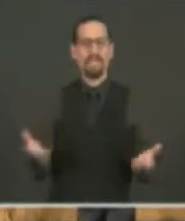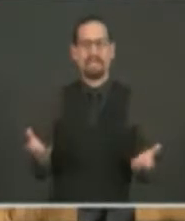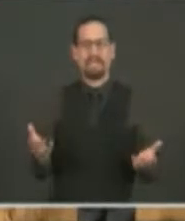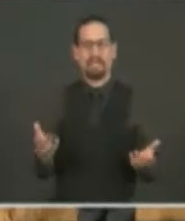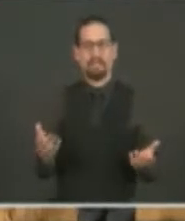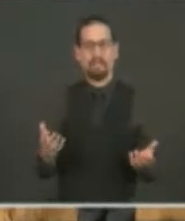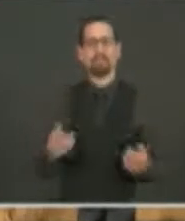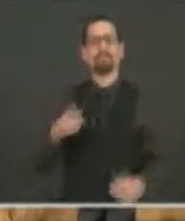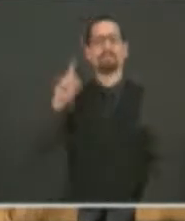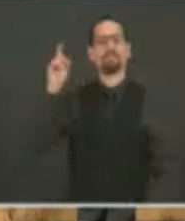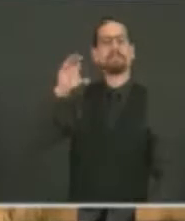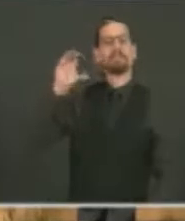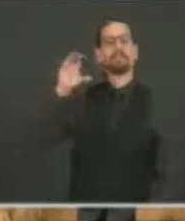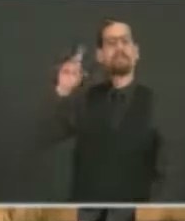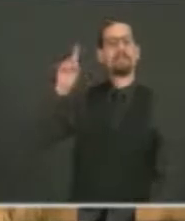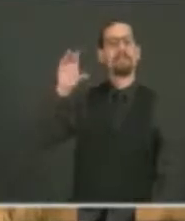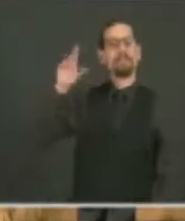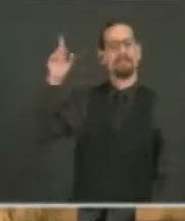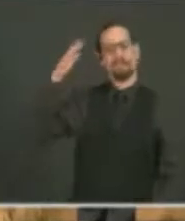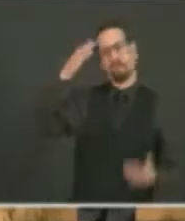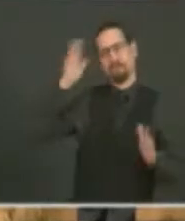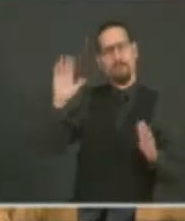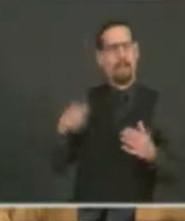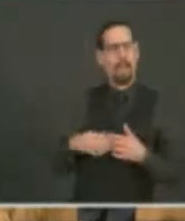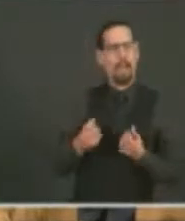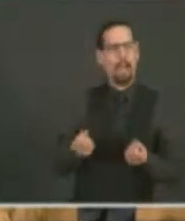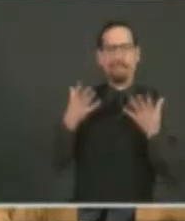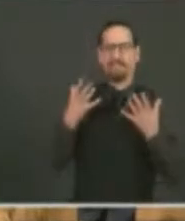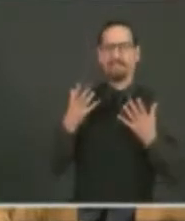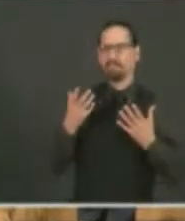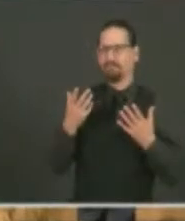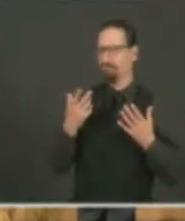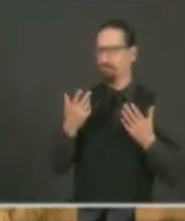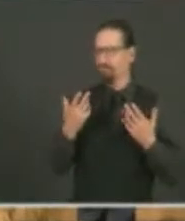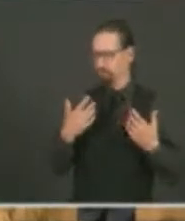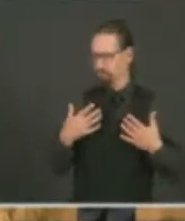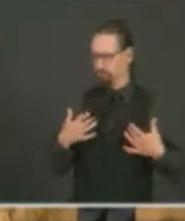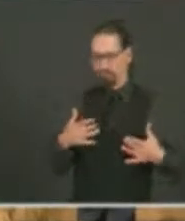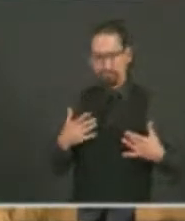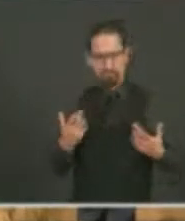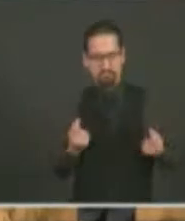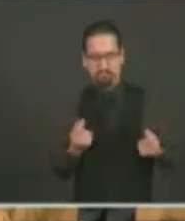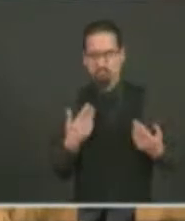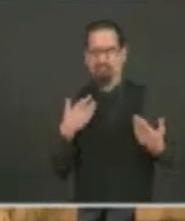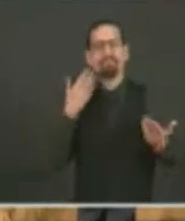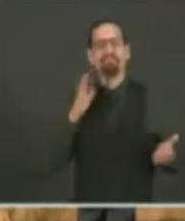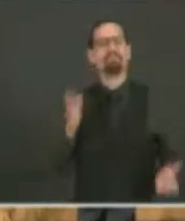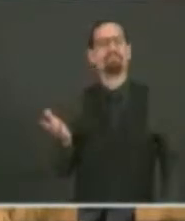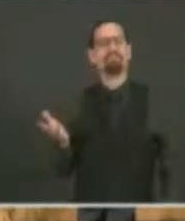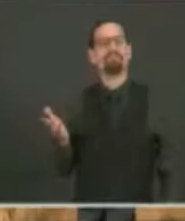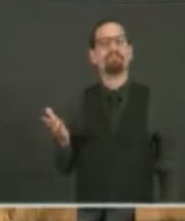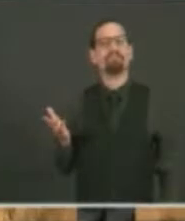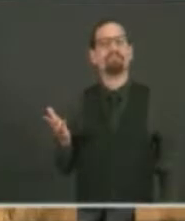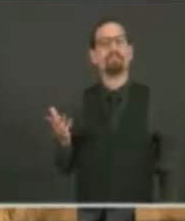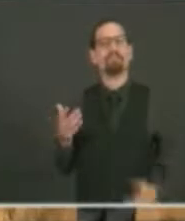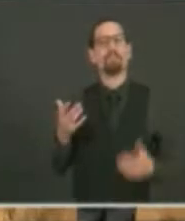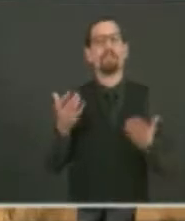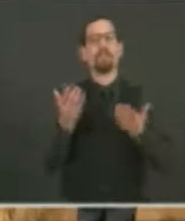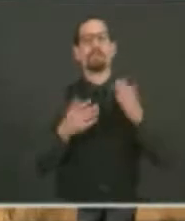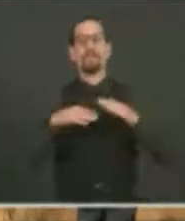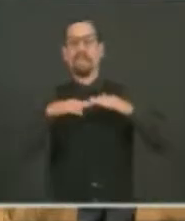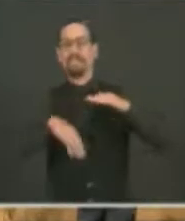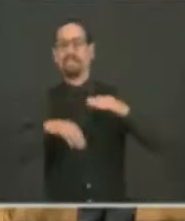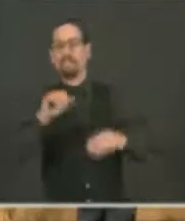really know how many people are asymptomatic. The latest guidance from them could be as low as 10%, it could be as high as